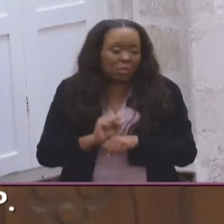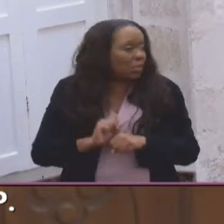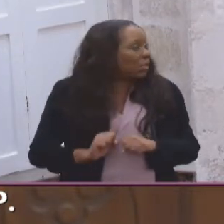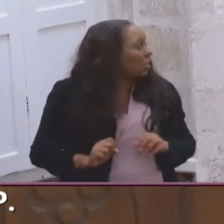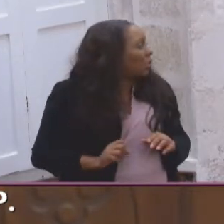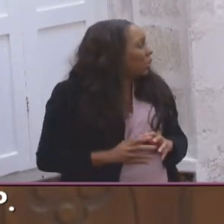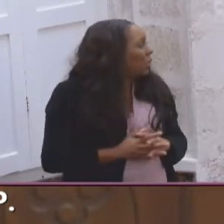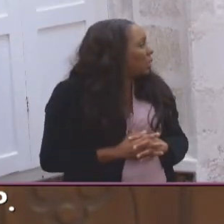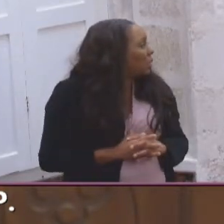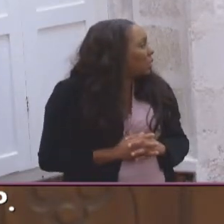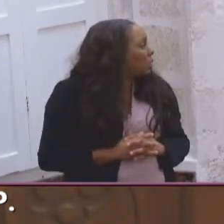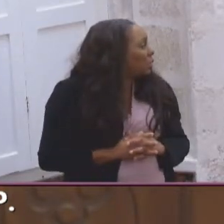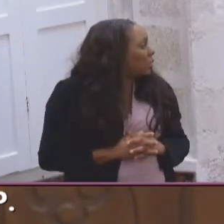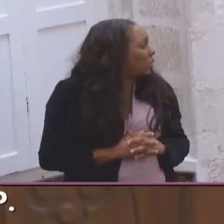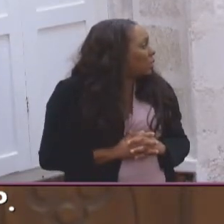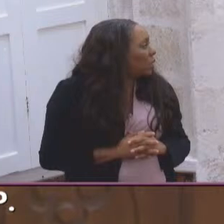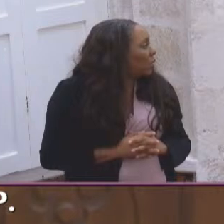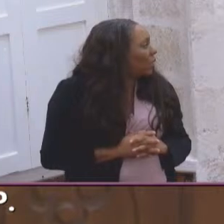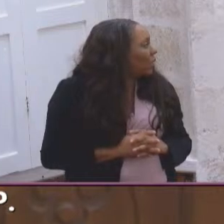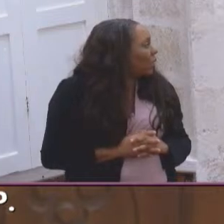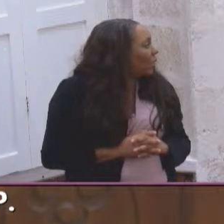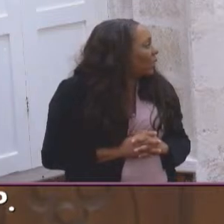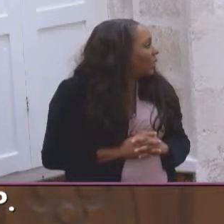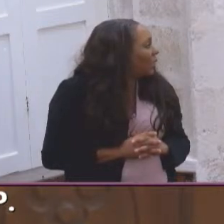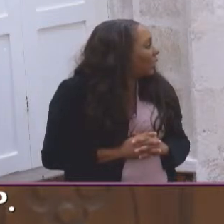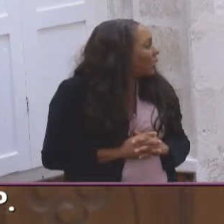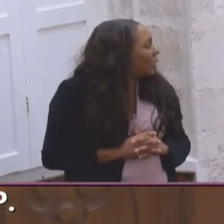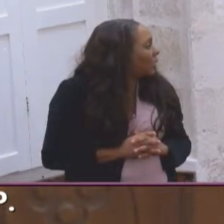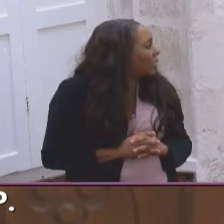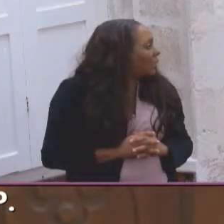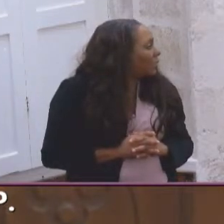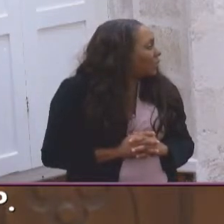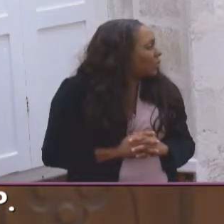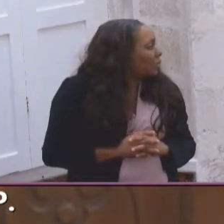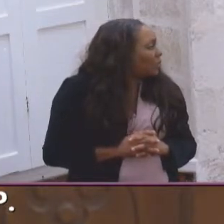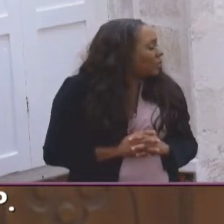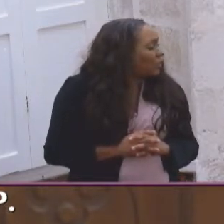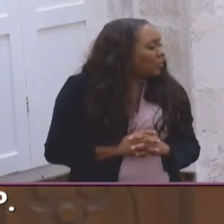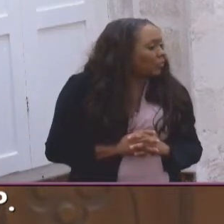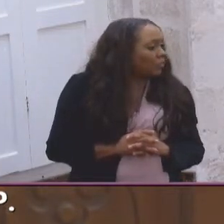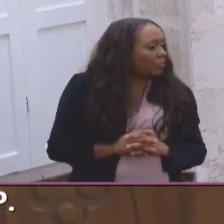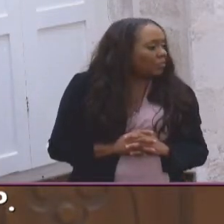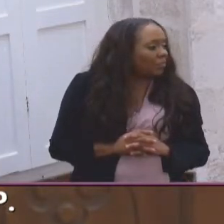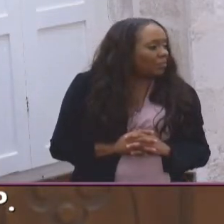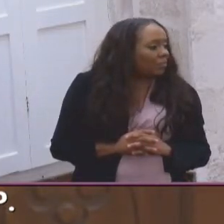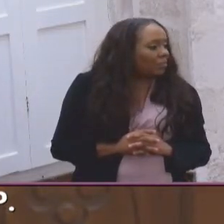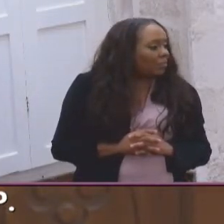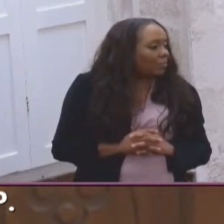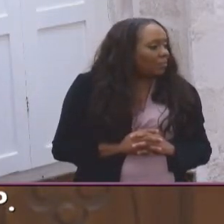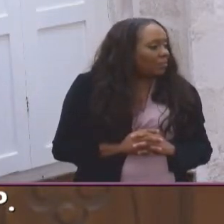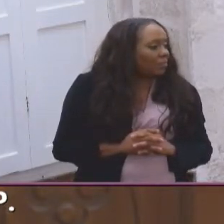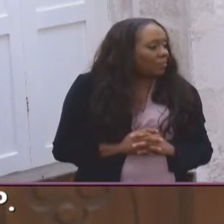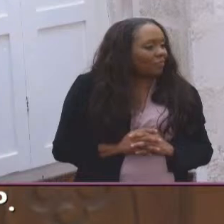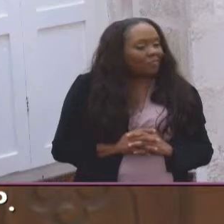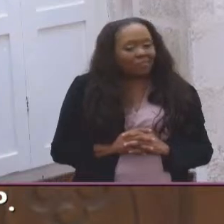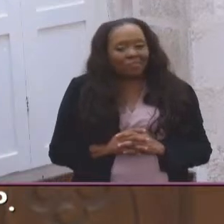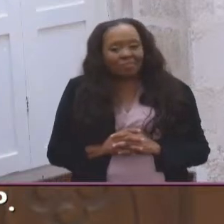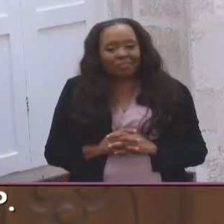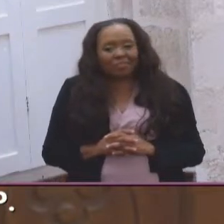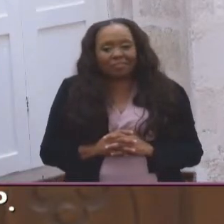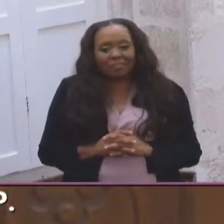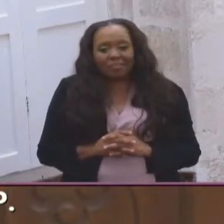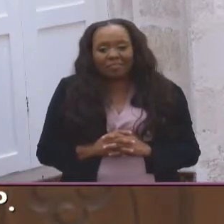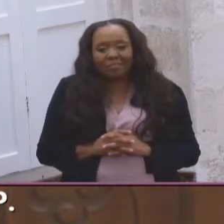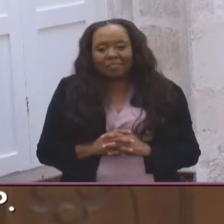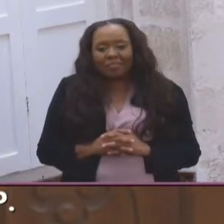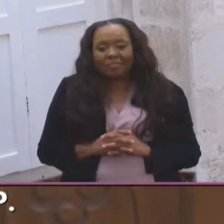Mr. President? I know you can hear me. Well, I get the impression that the honourable member is a little hard of hearing since the shouting